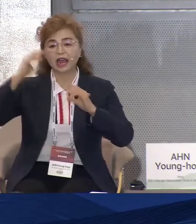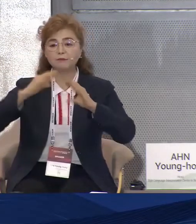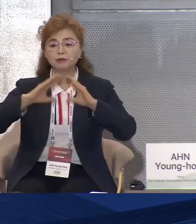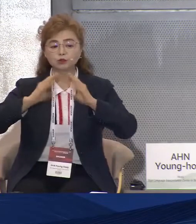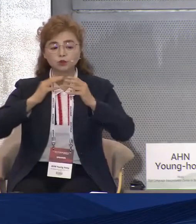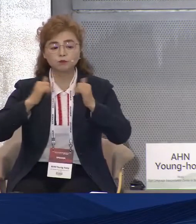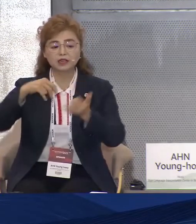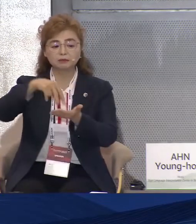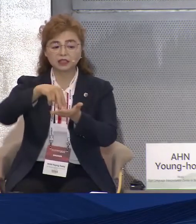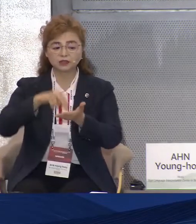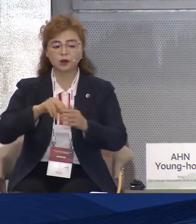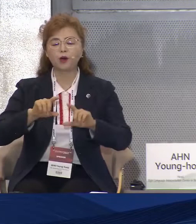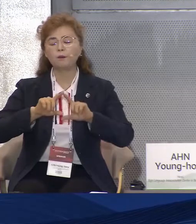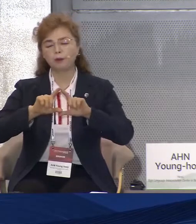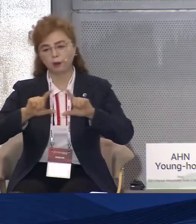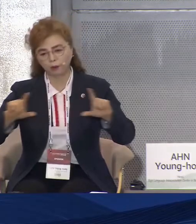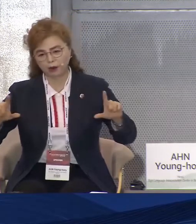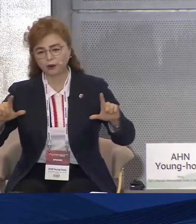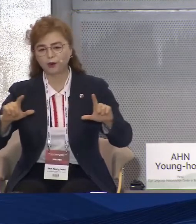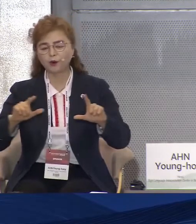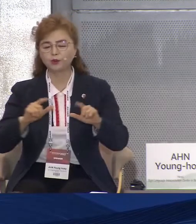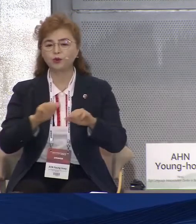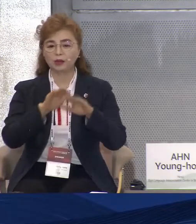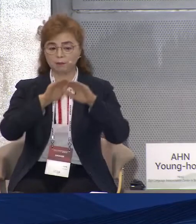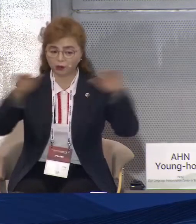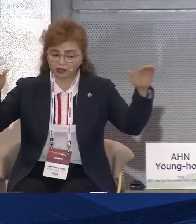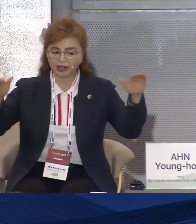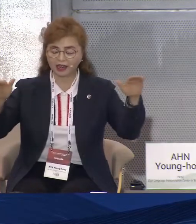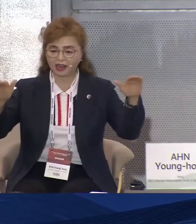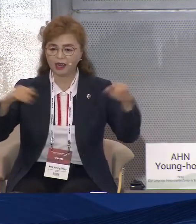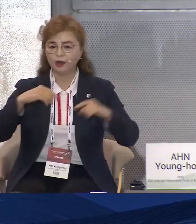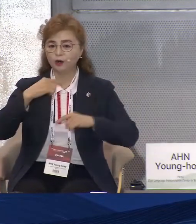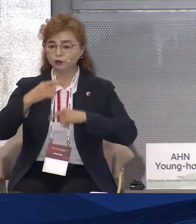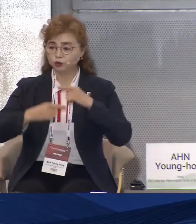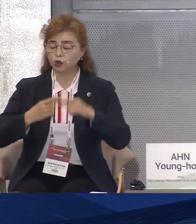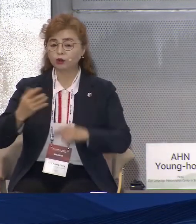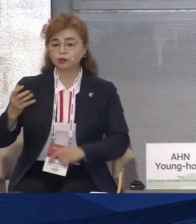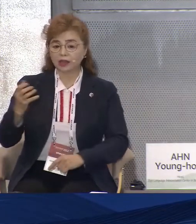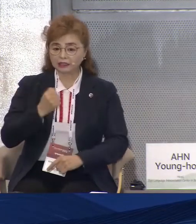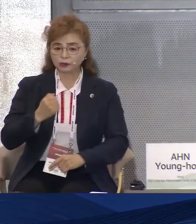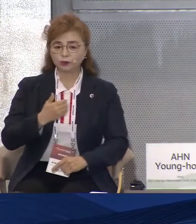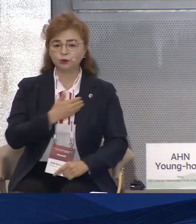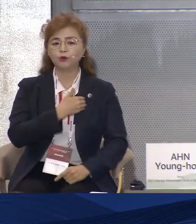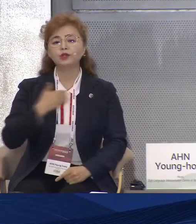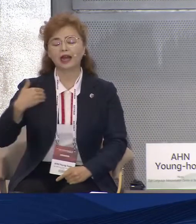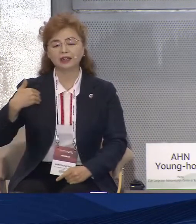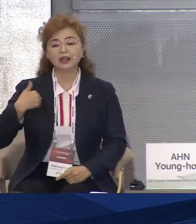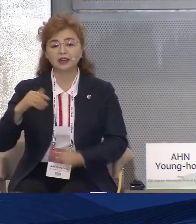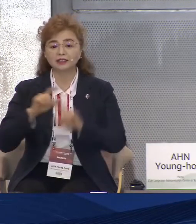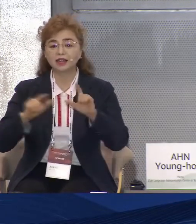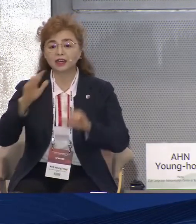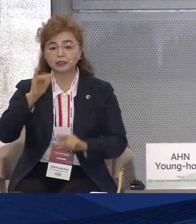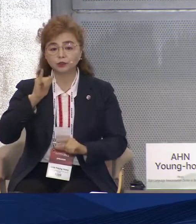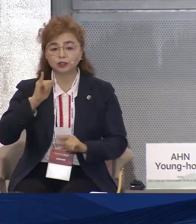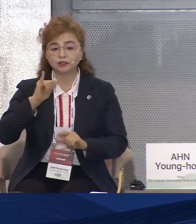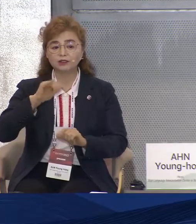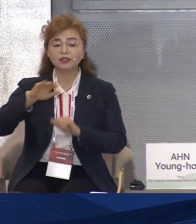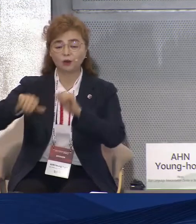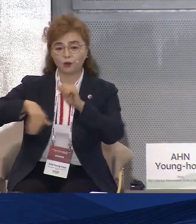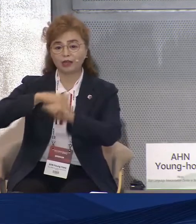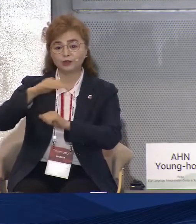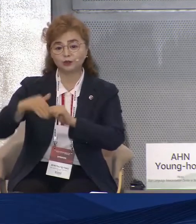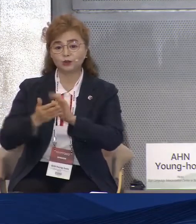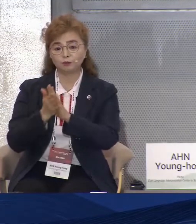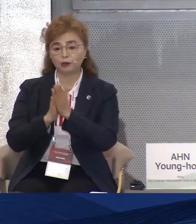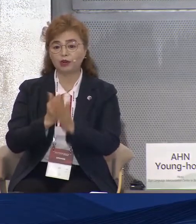language interpretation, people with hearing loss can live a normal and equal life with sign language, just like citizens without